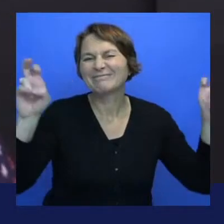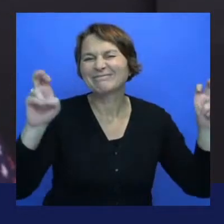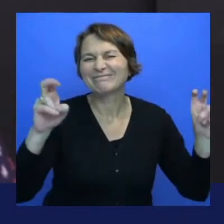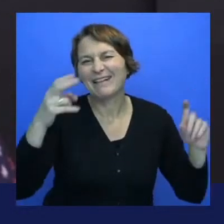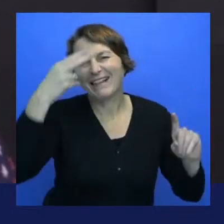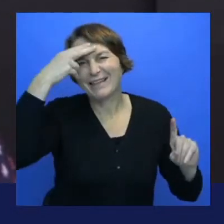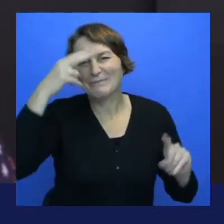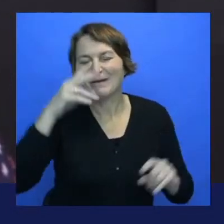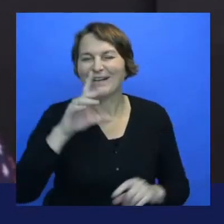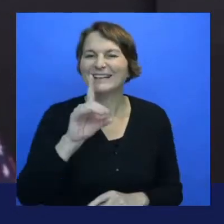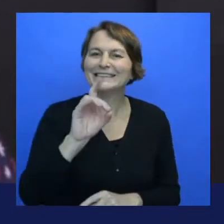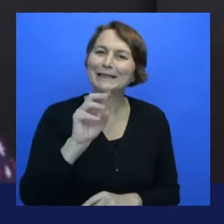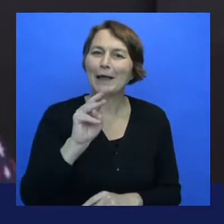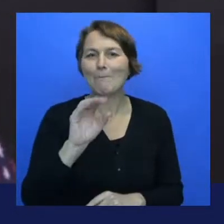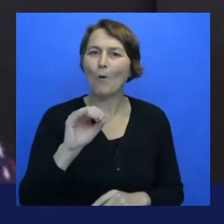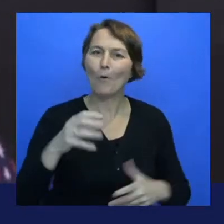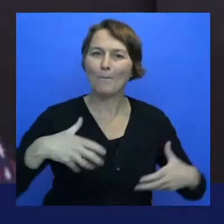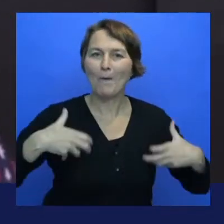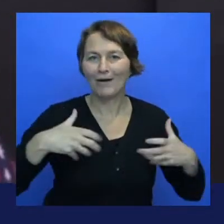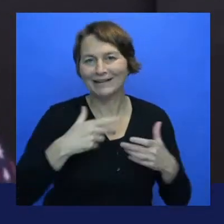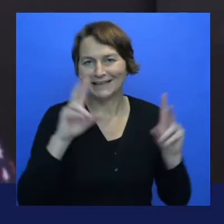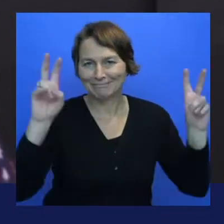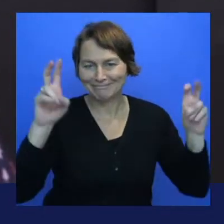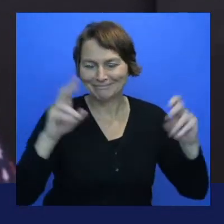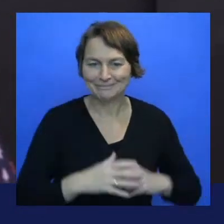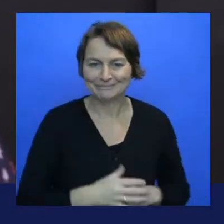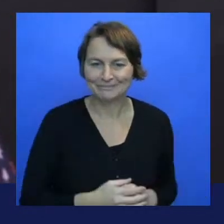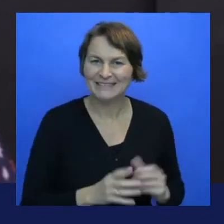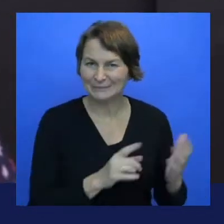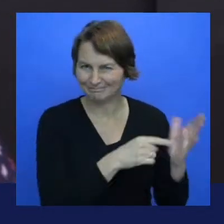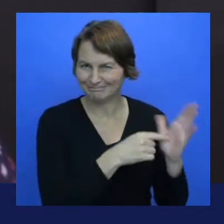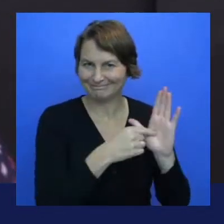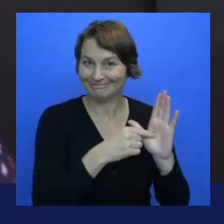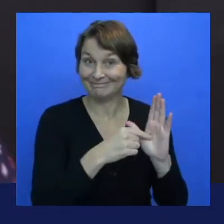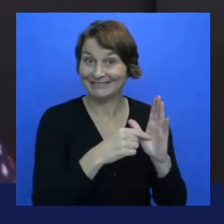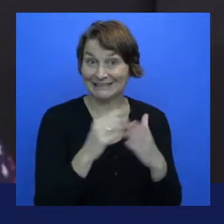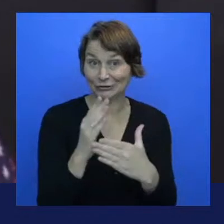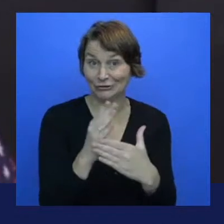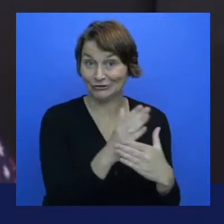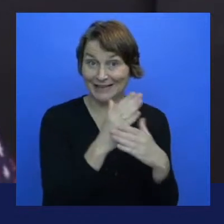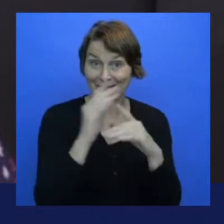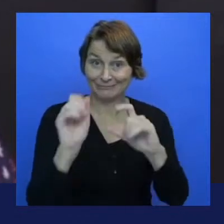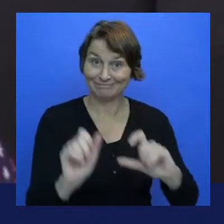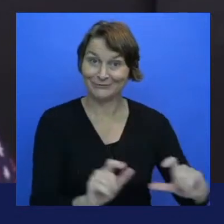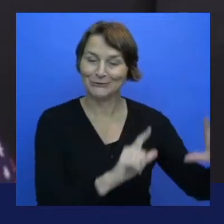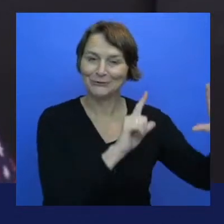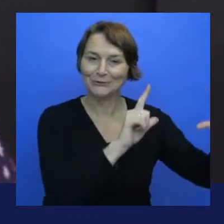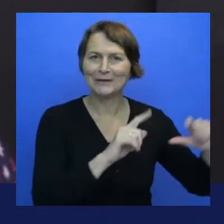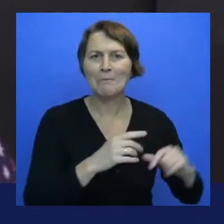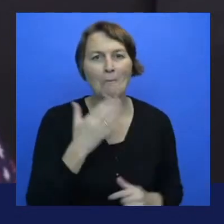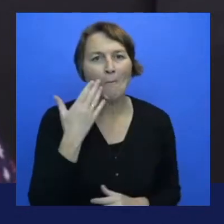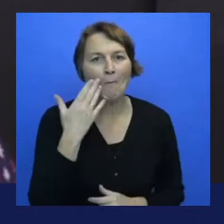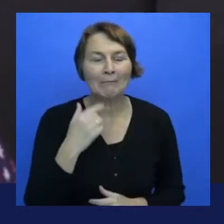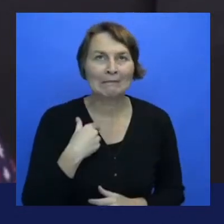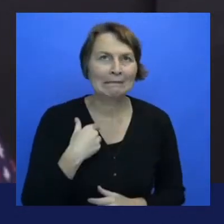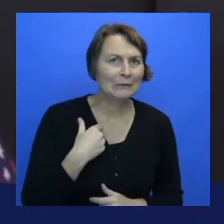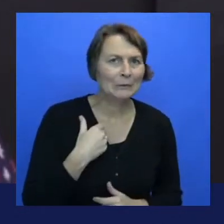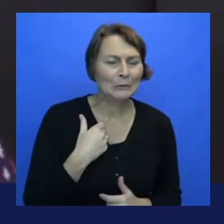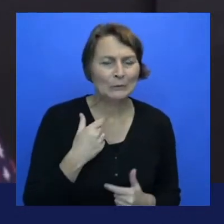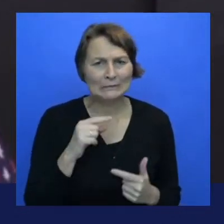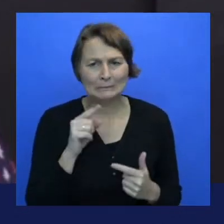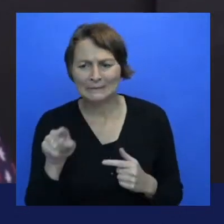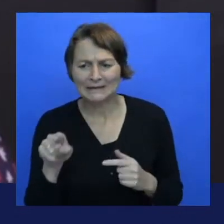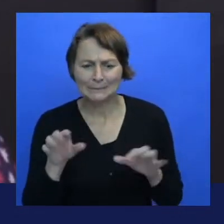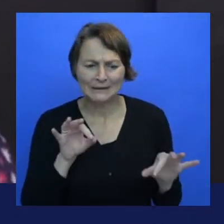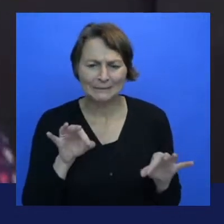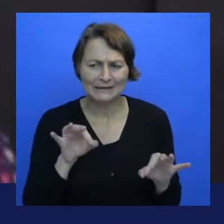screen here. I think this is the right one. You never know which screen you're going to share. It's always so. I think it's this